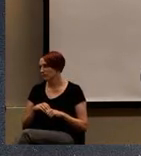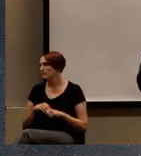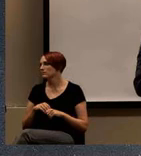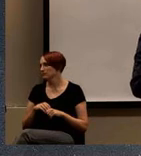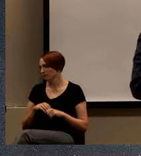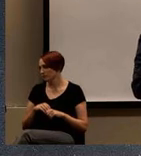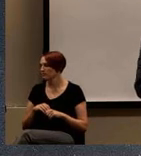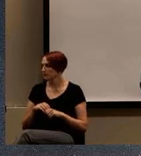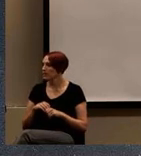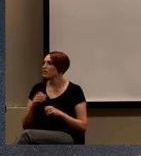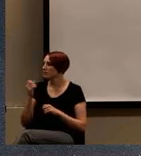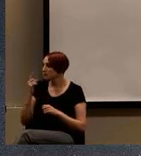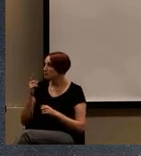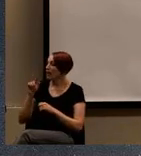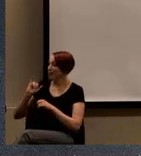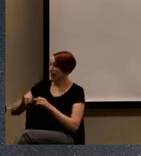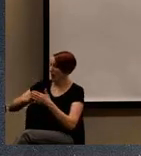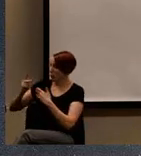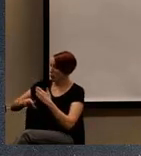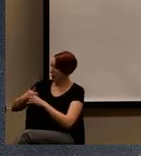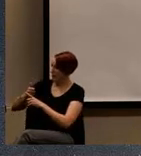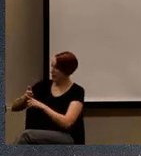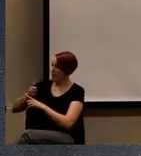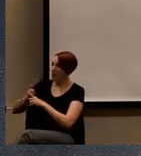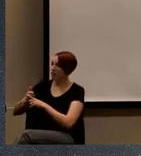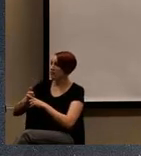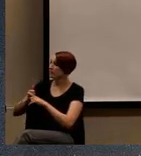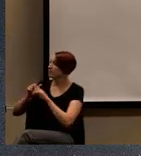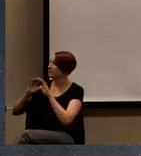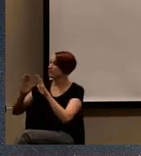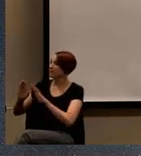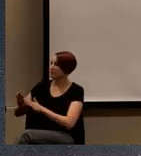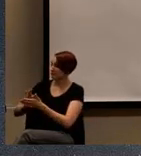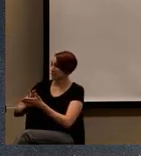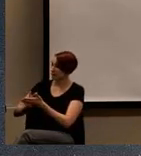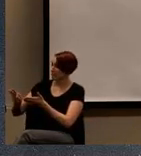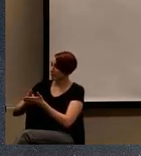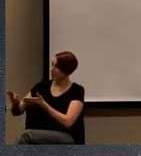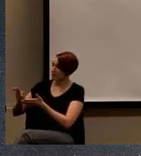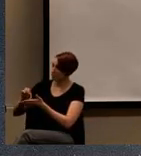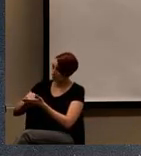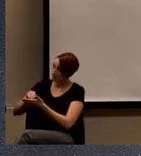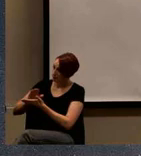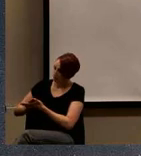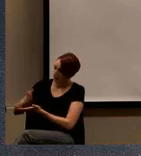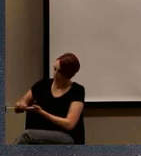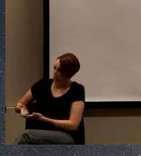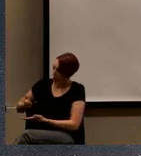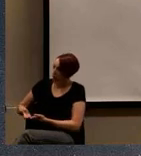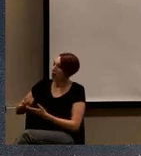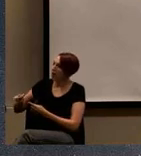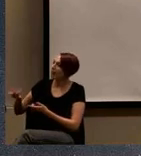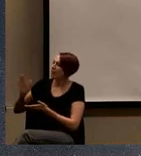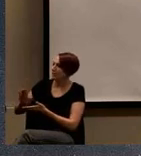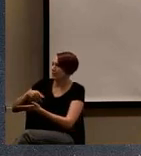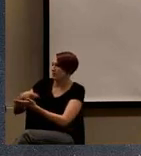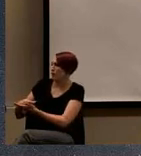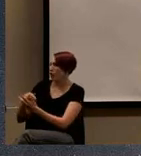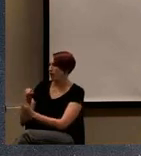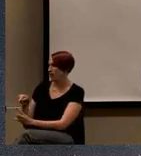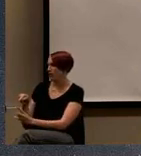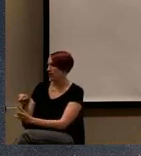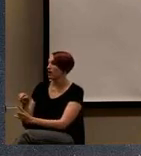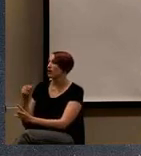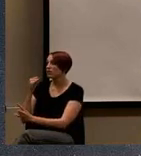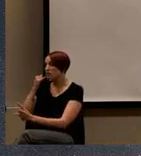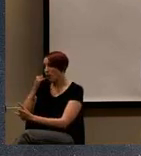great proven track record of helping people reduce falls. And if we know that people who don't have falls are 40%